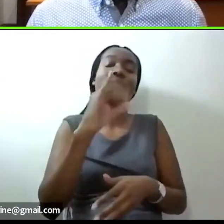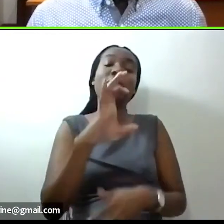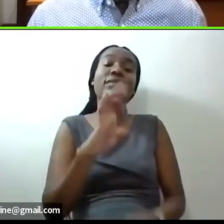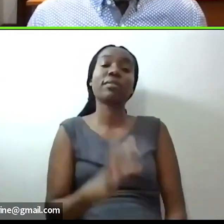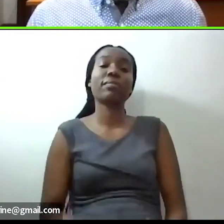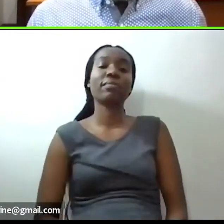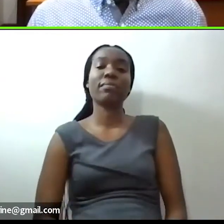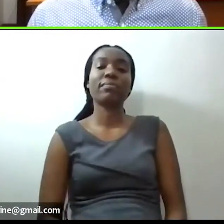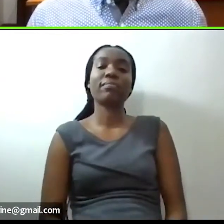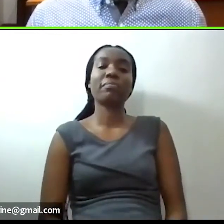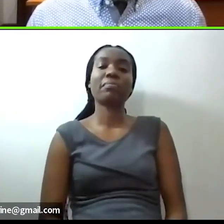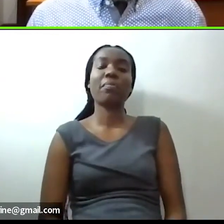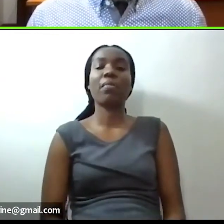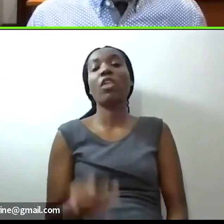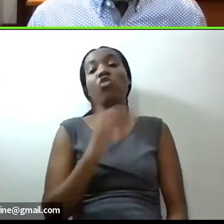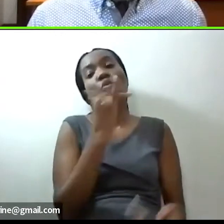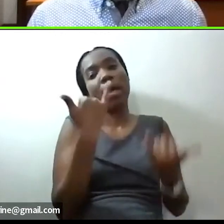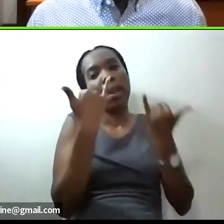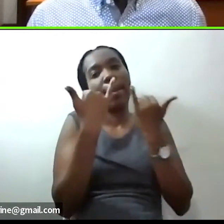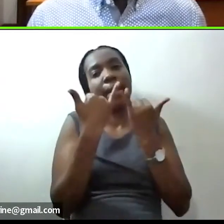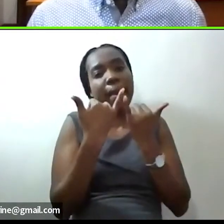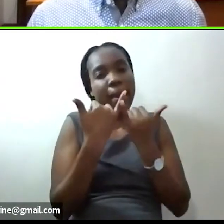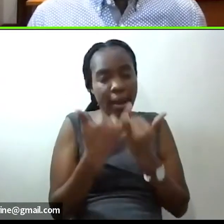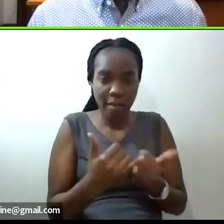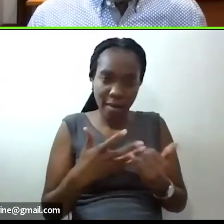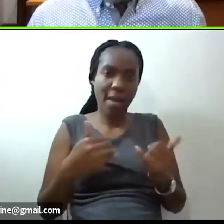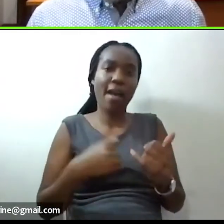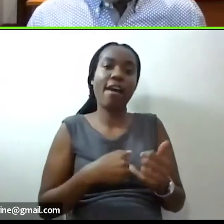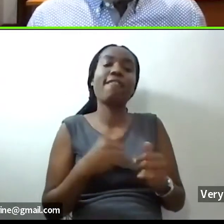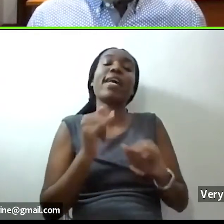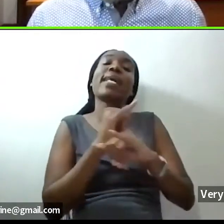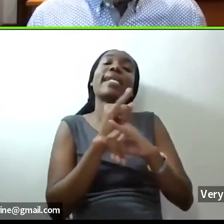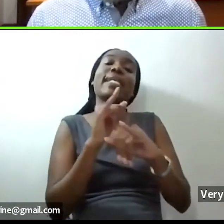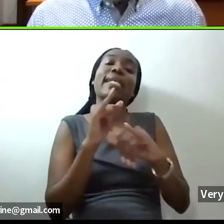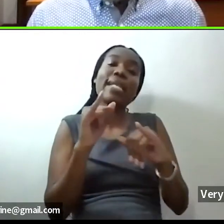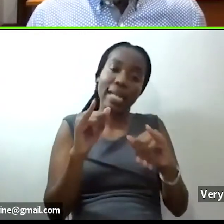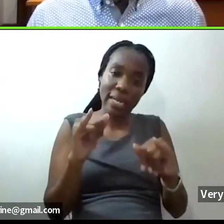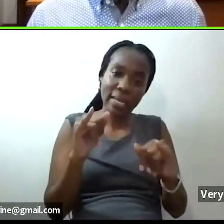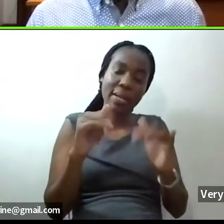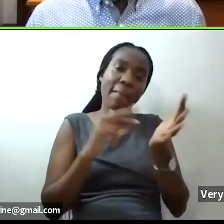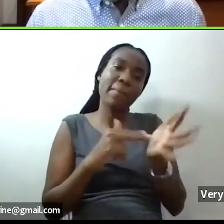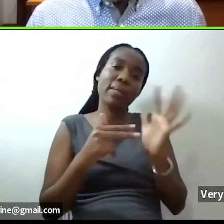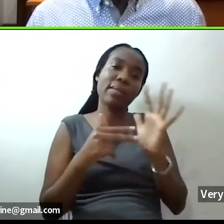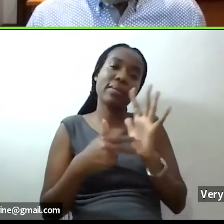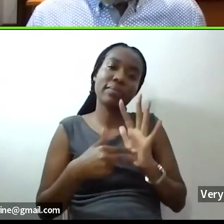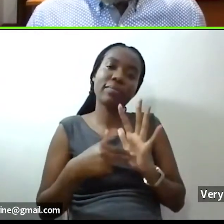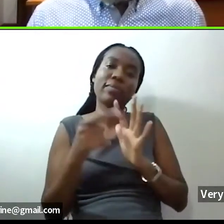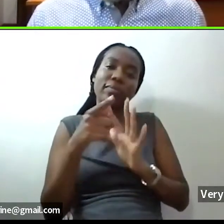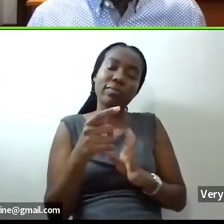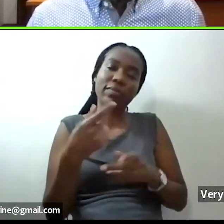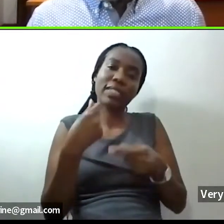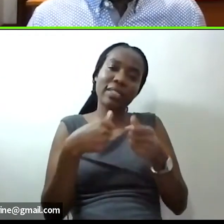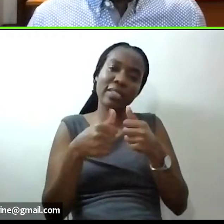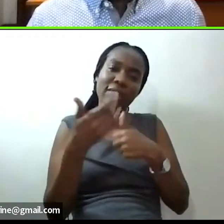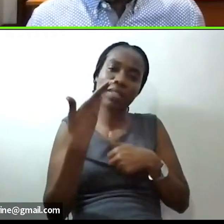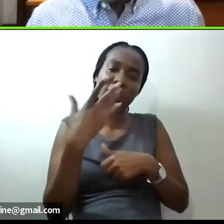Very good one. Now, the clean is when you sell the bond